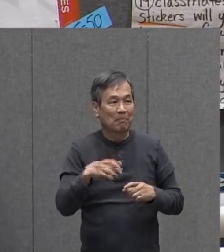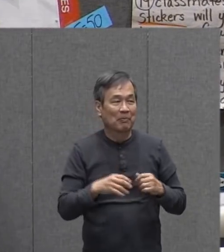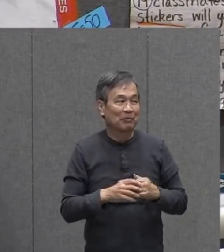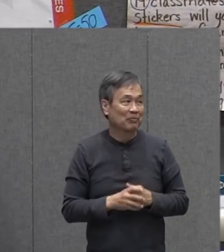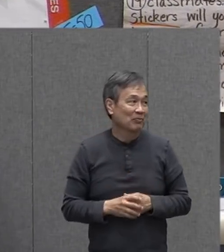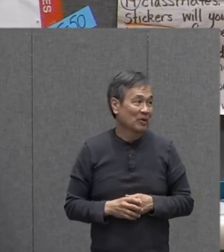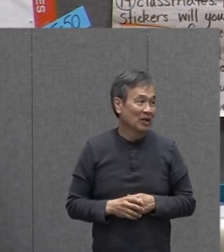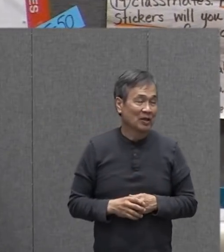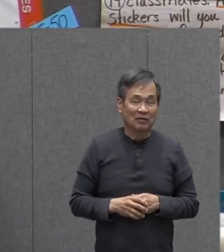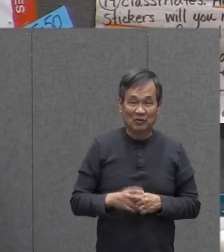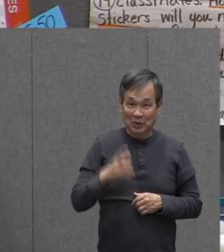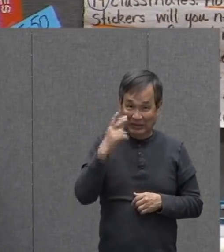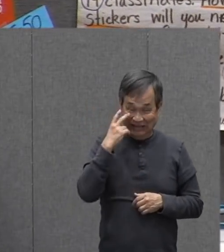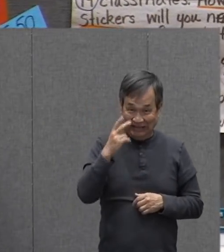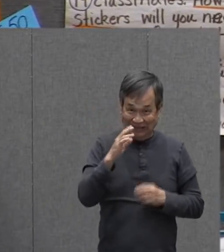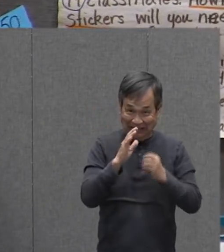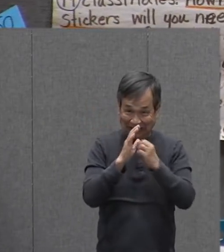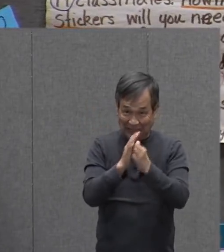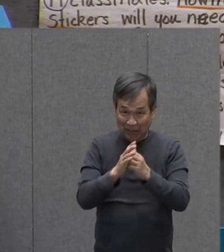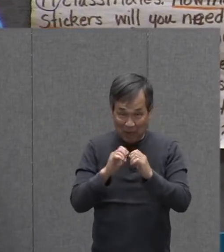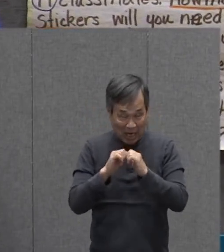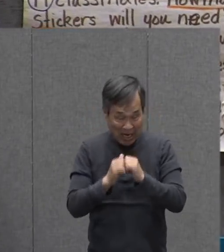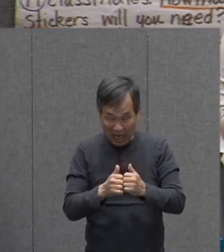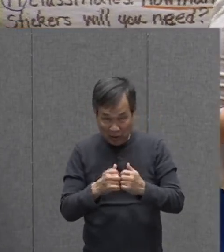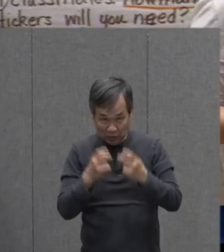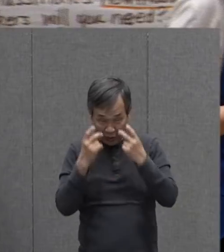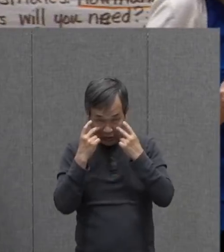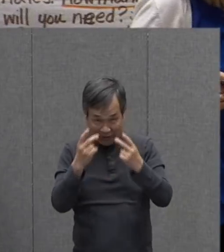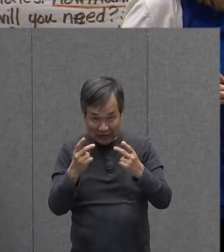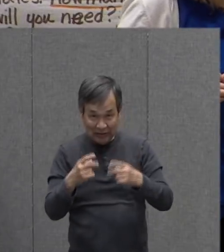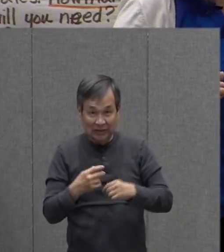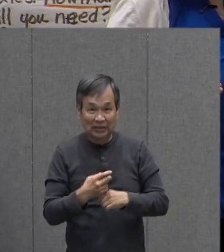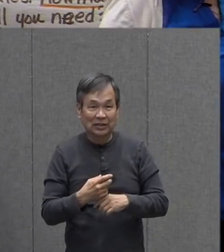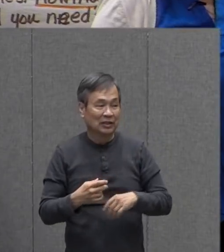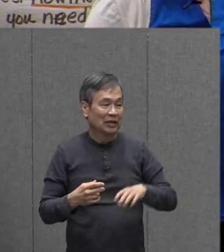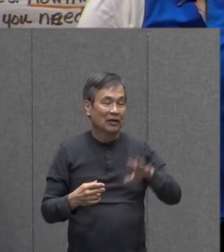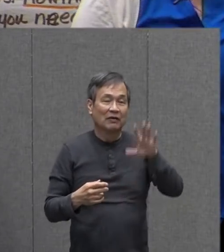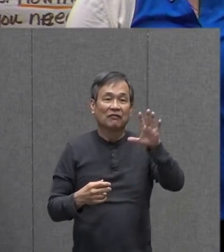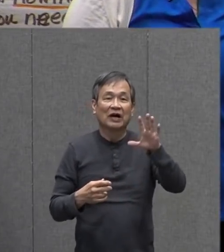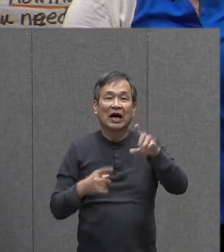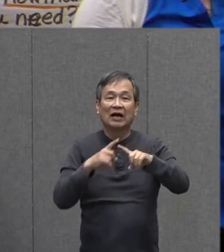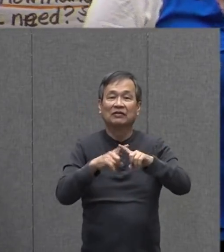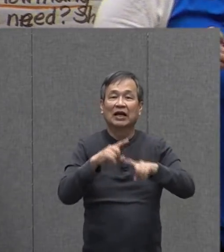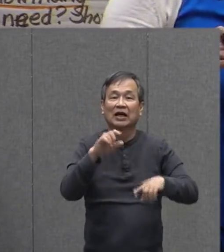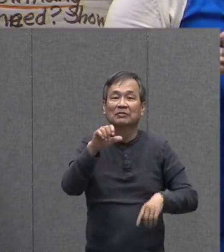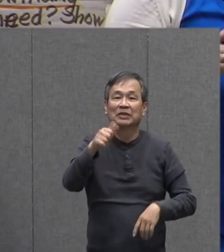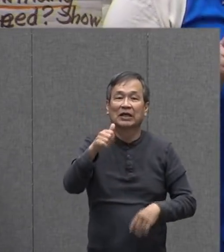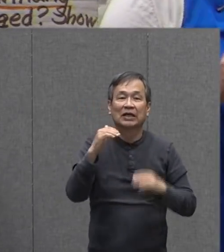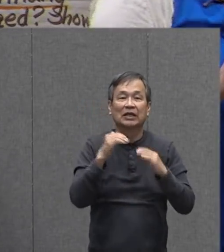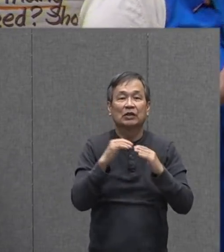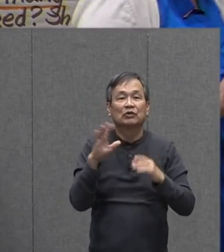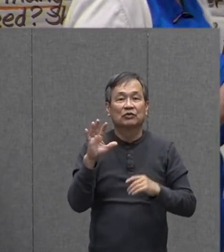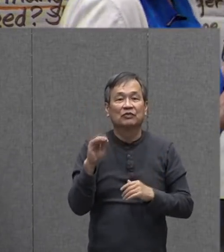So one of the characteristics that we like to talk about when we're talking about multiplication, let's say I had 2 times 4.